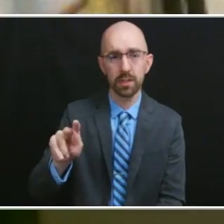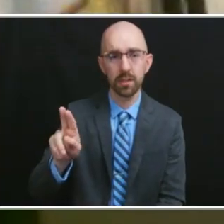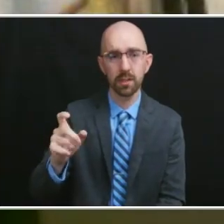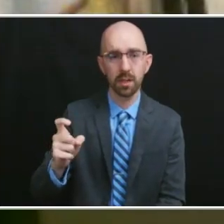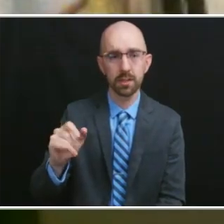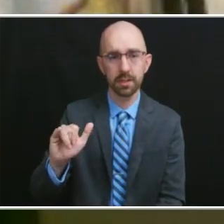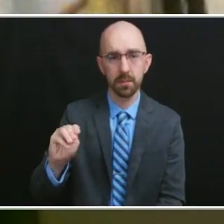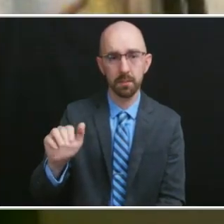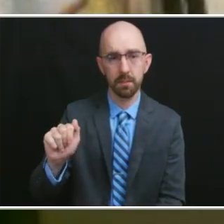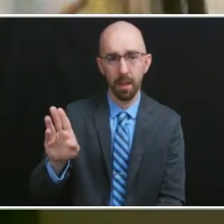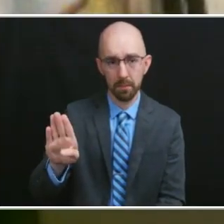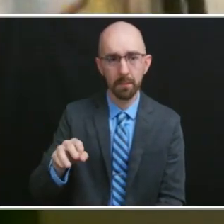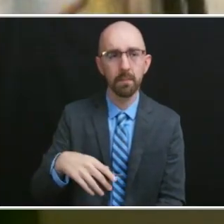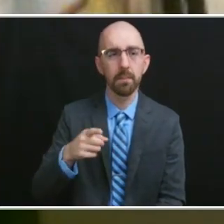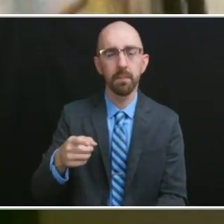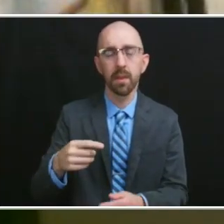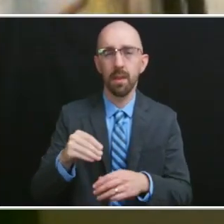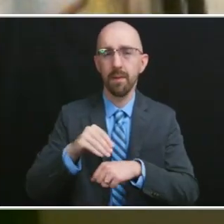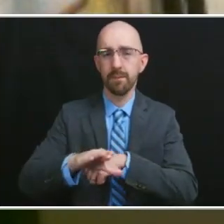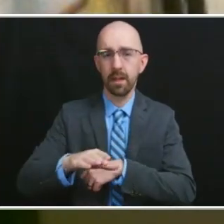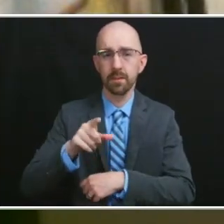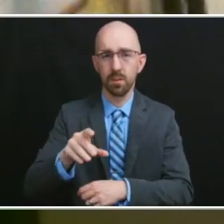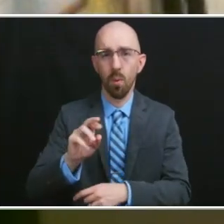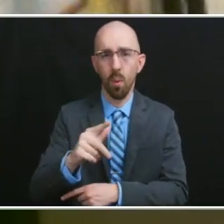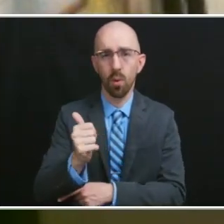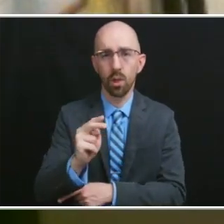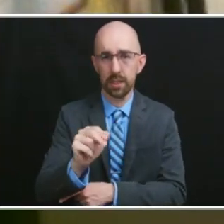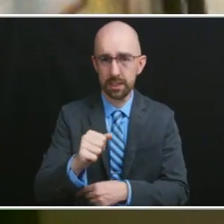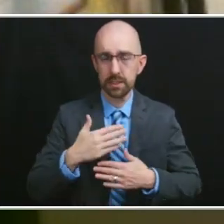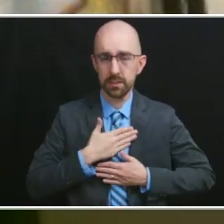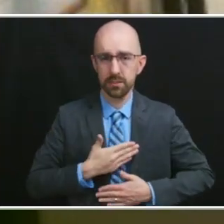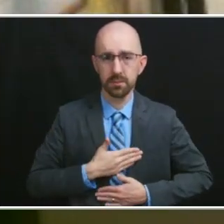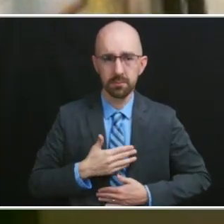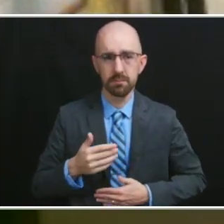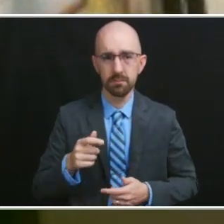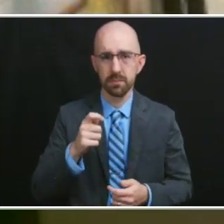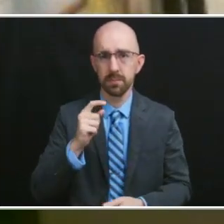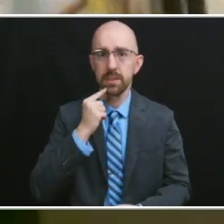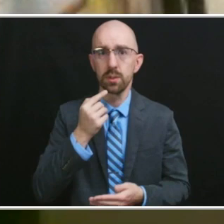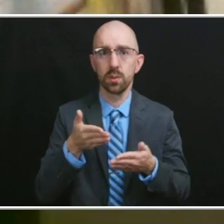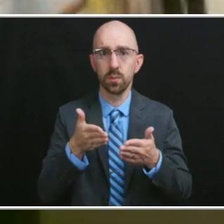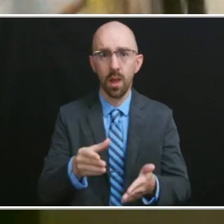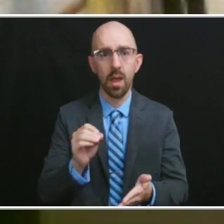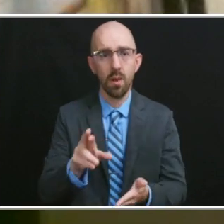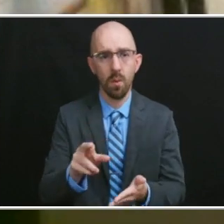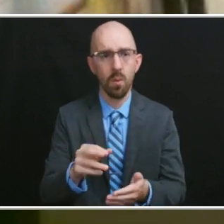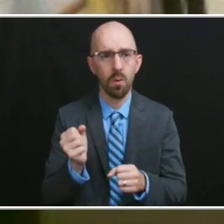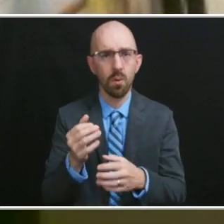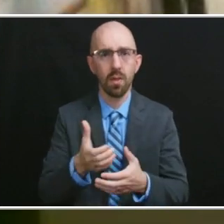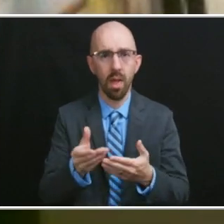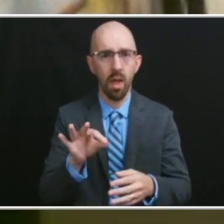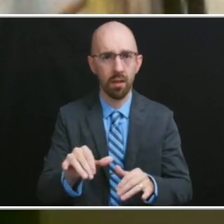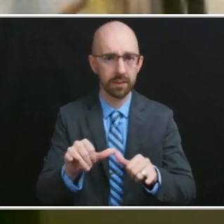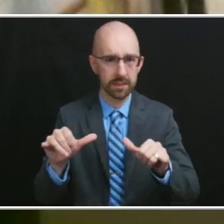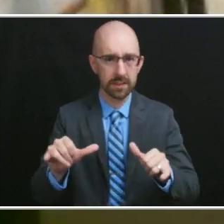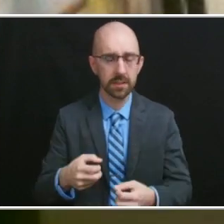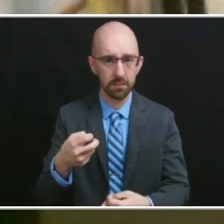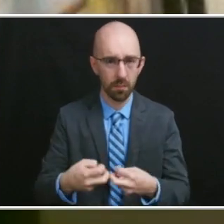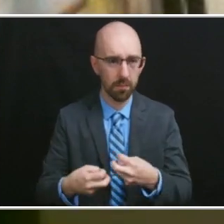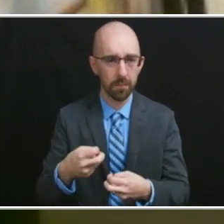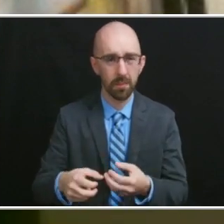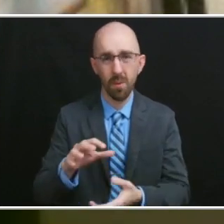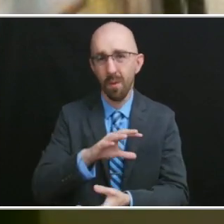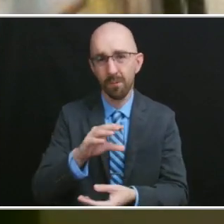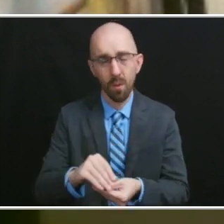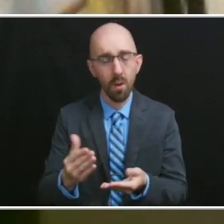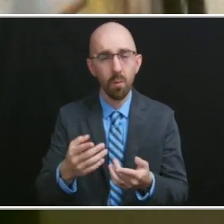especially if the disease is affecting organs in a serious manner or causing a lot of systemic problem. Overall,